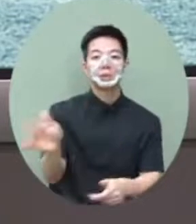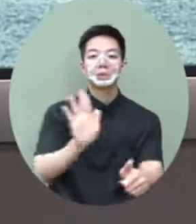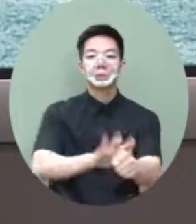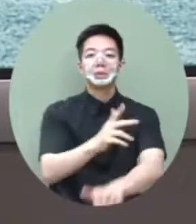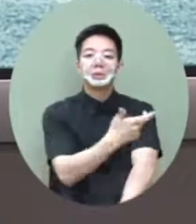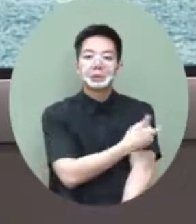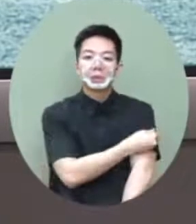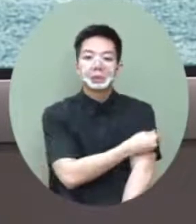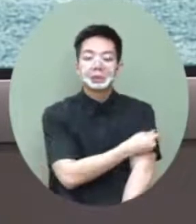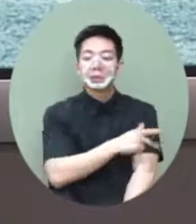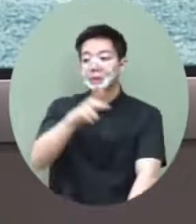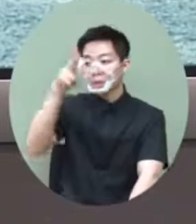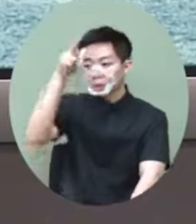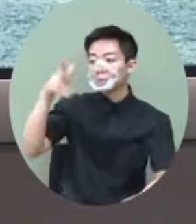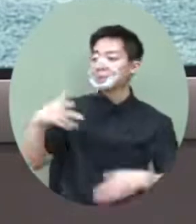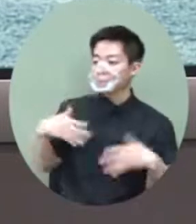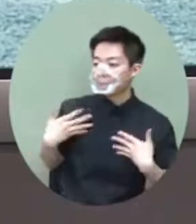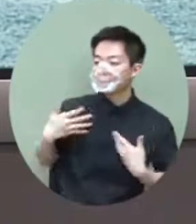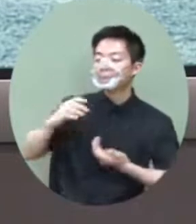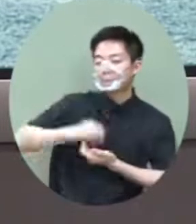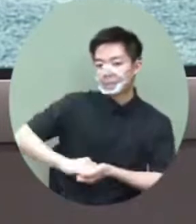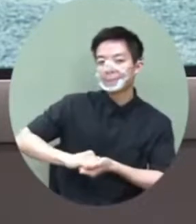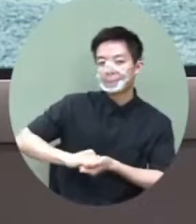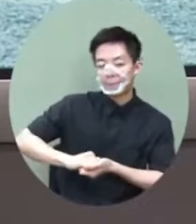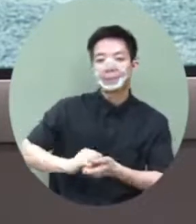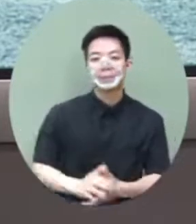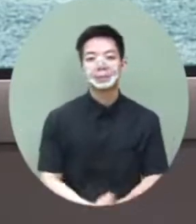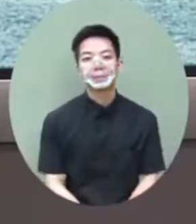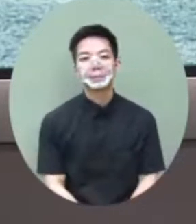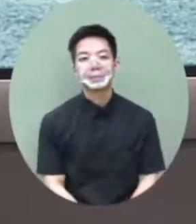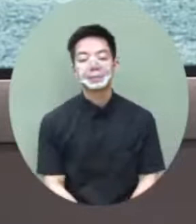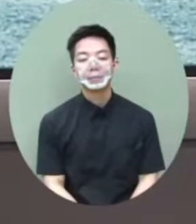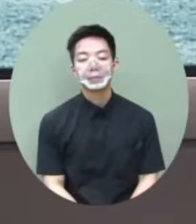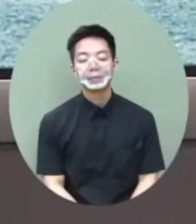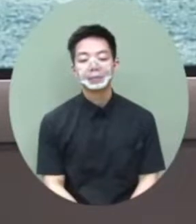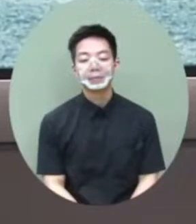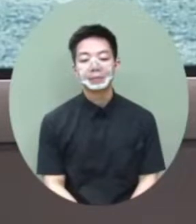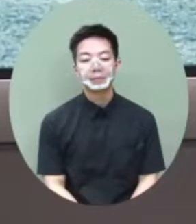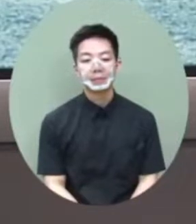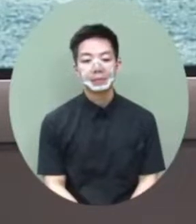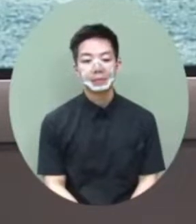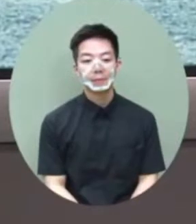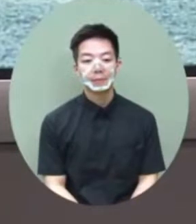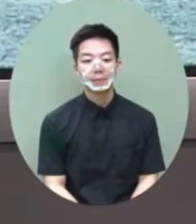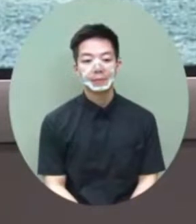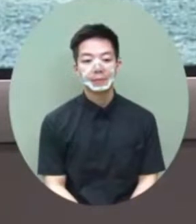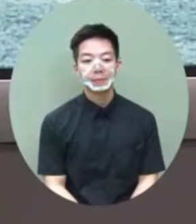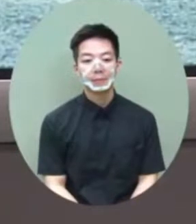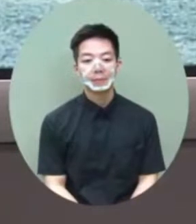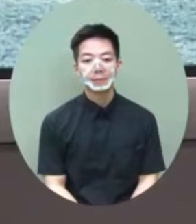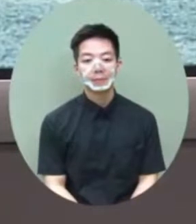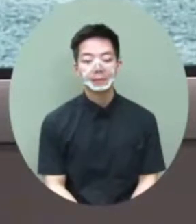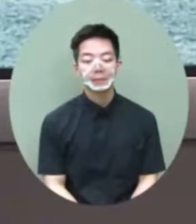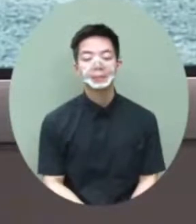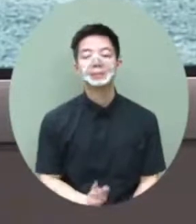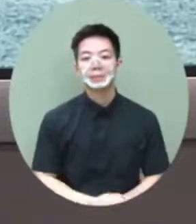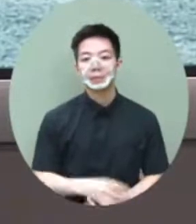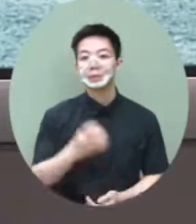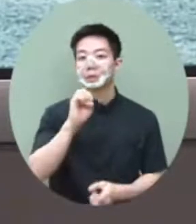activities. And for the provision of the two new oral medications that the hospital